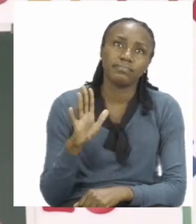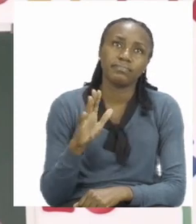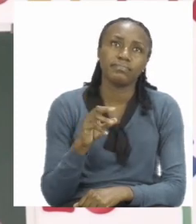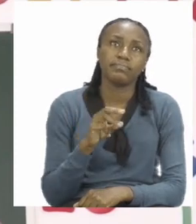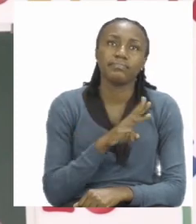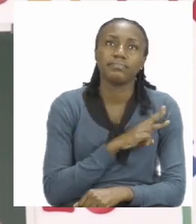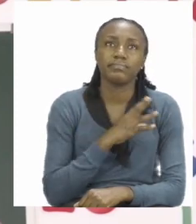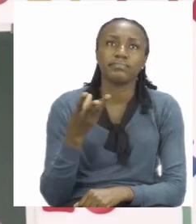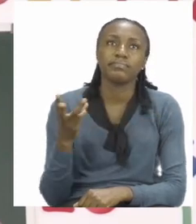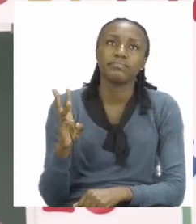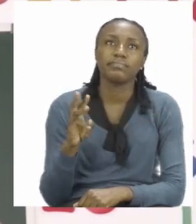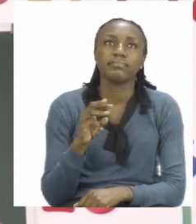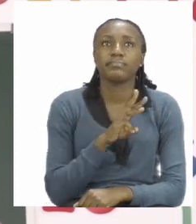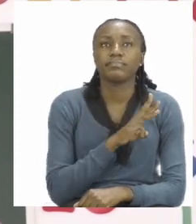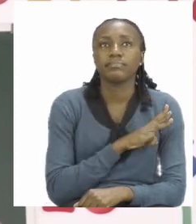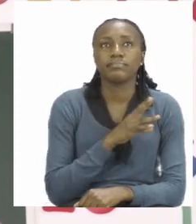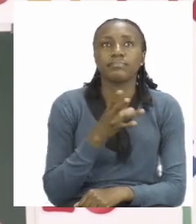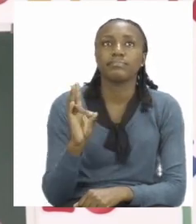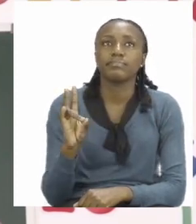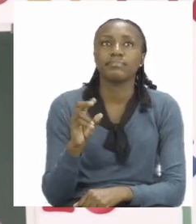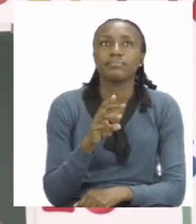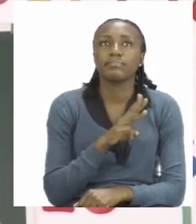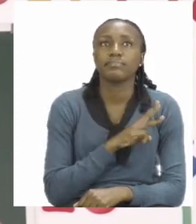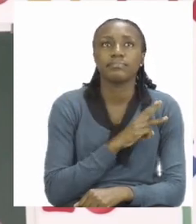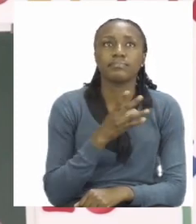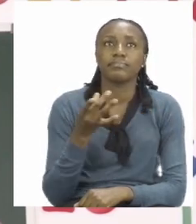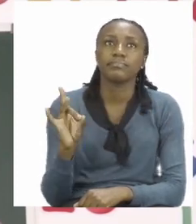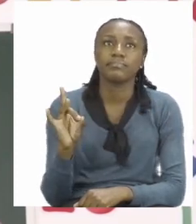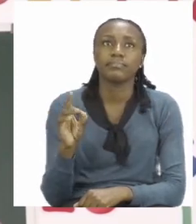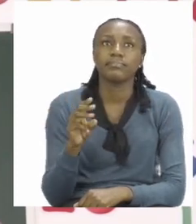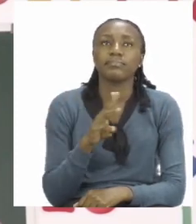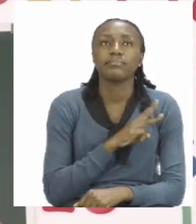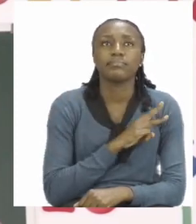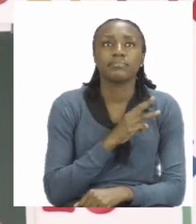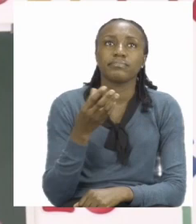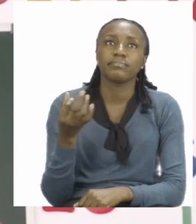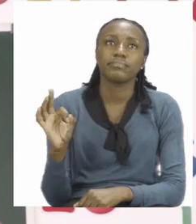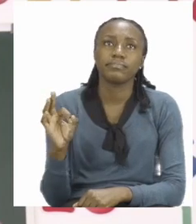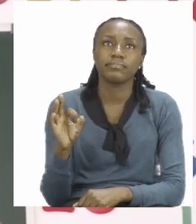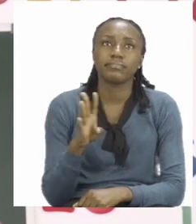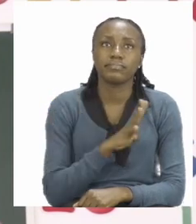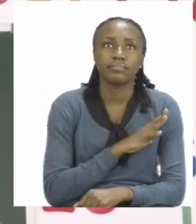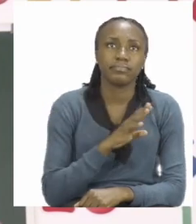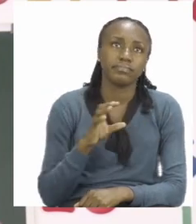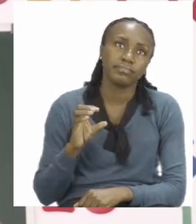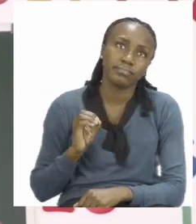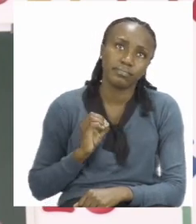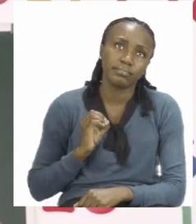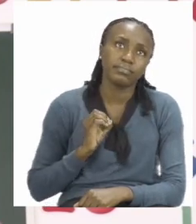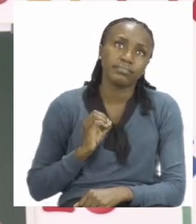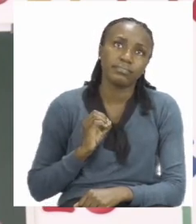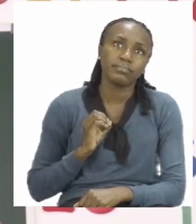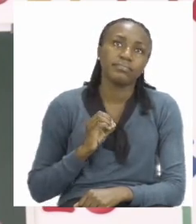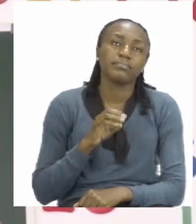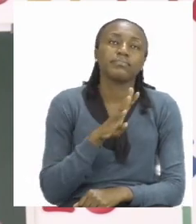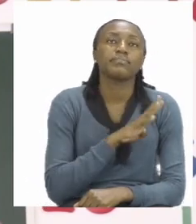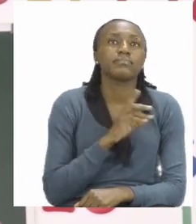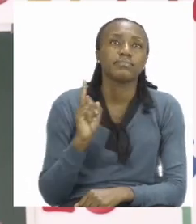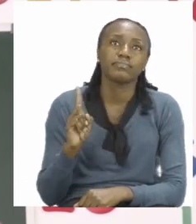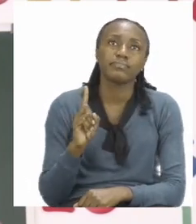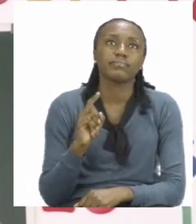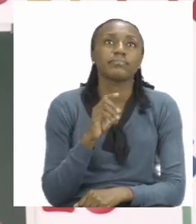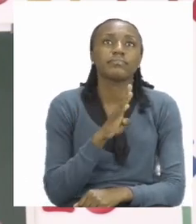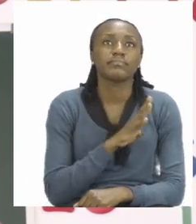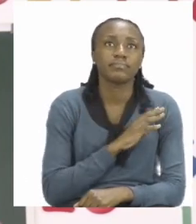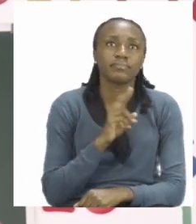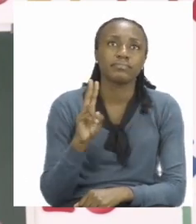35, 36, 37, 38, 39, 40,